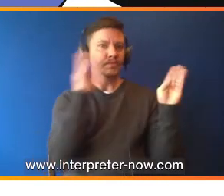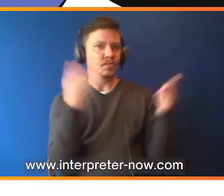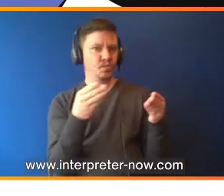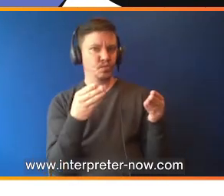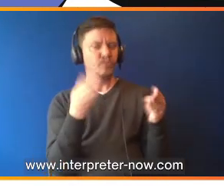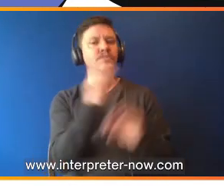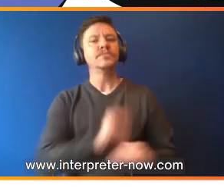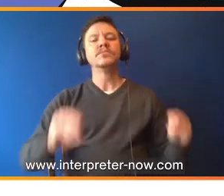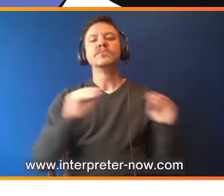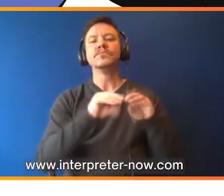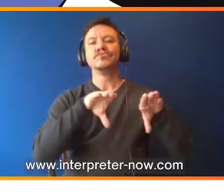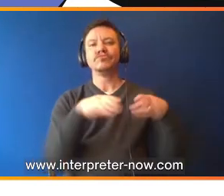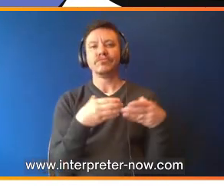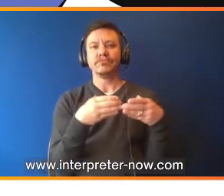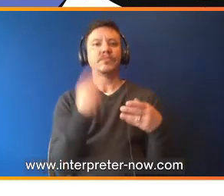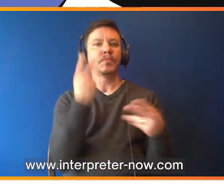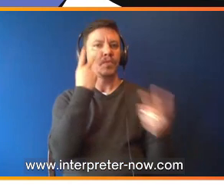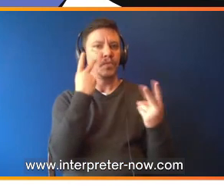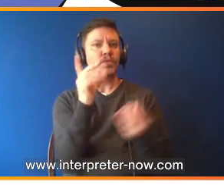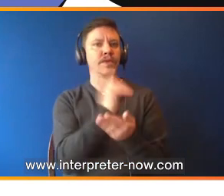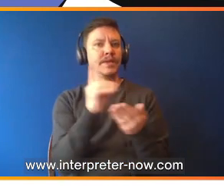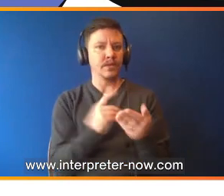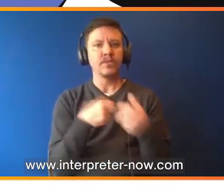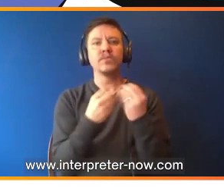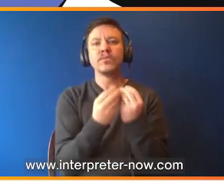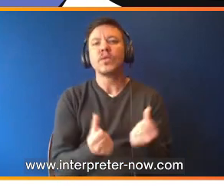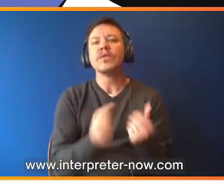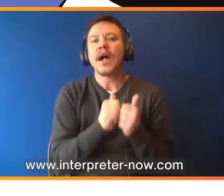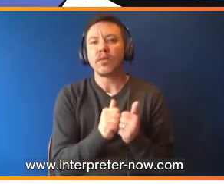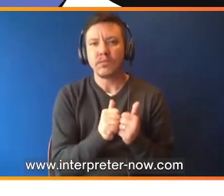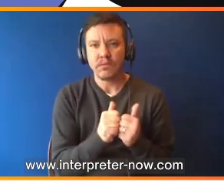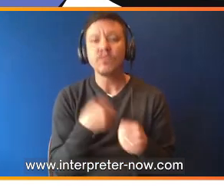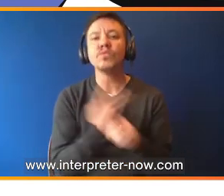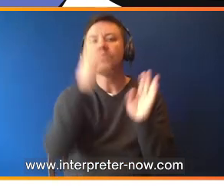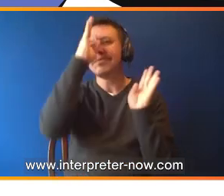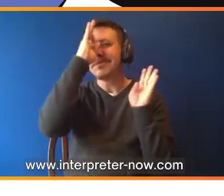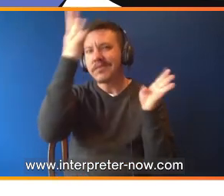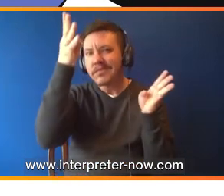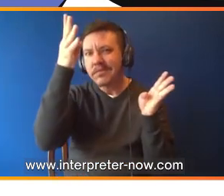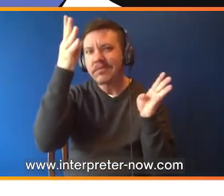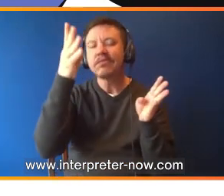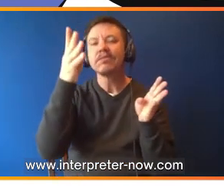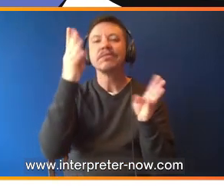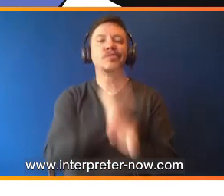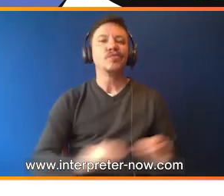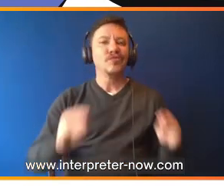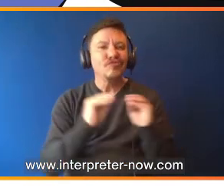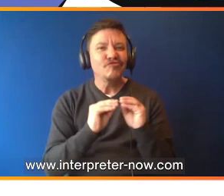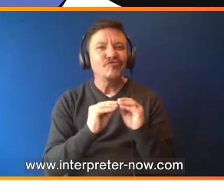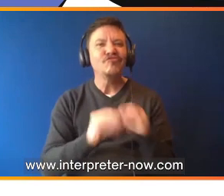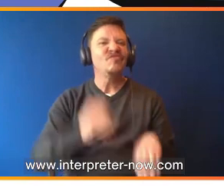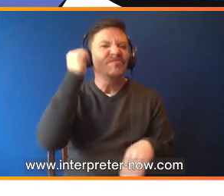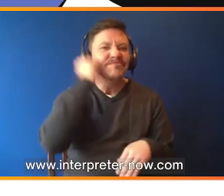sees design as problem solving with creativity and even just kind of making day-to-day decisions, but